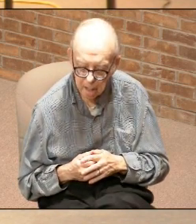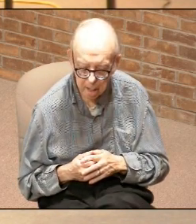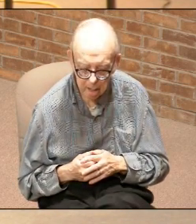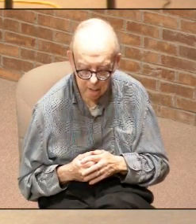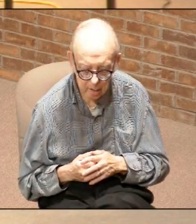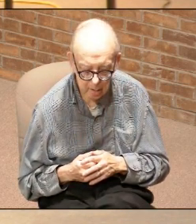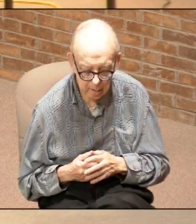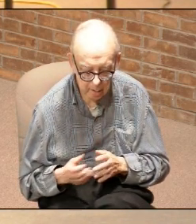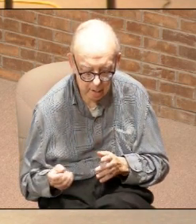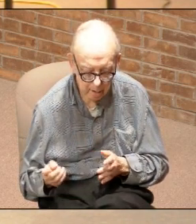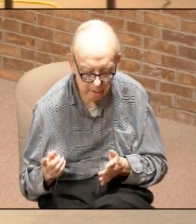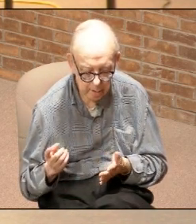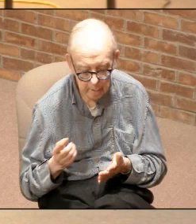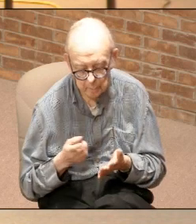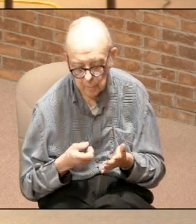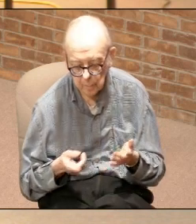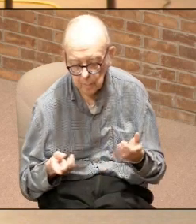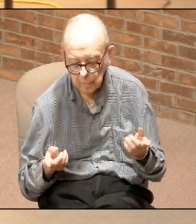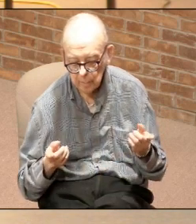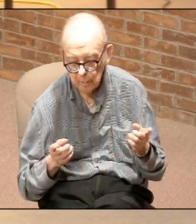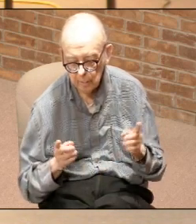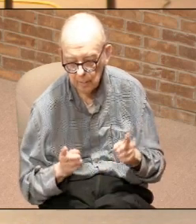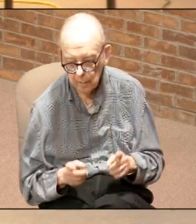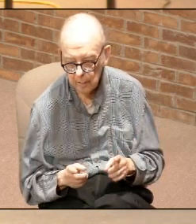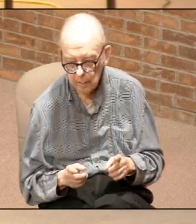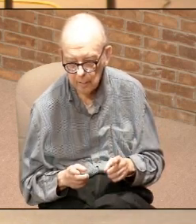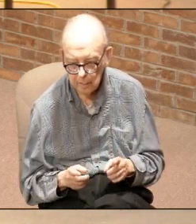and so what ends up happening is